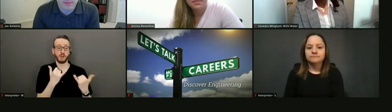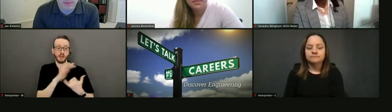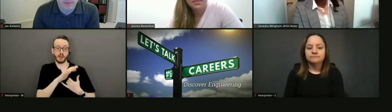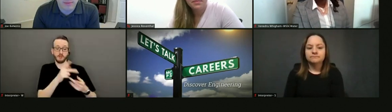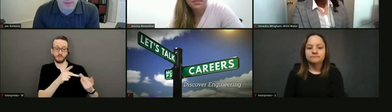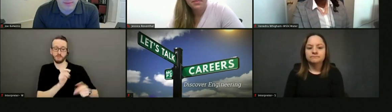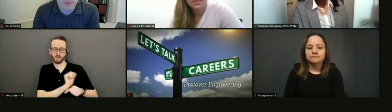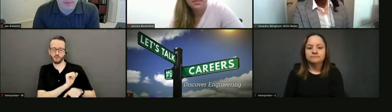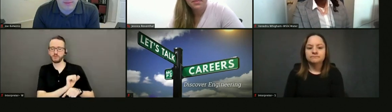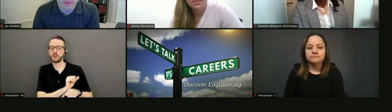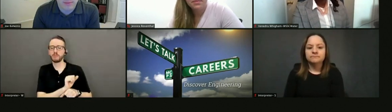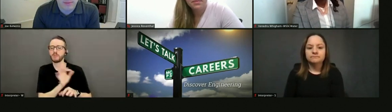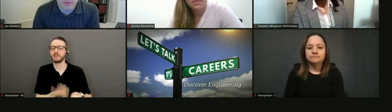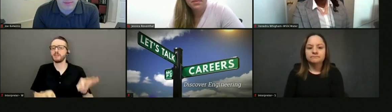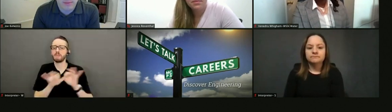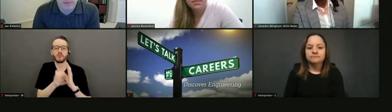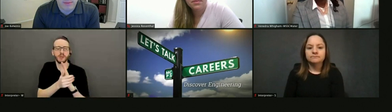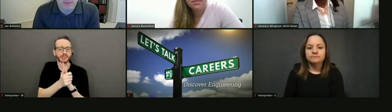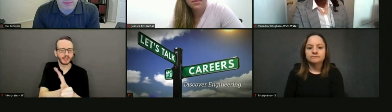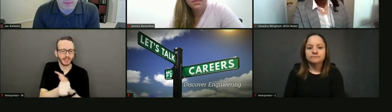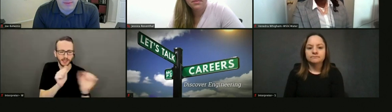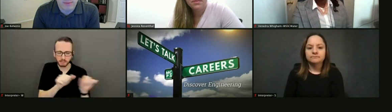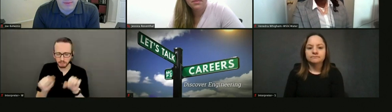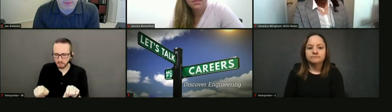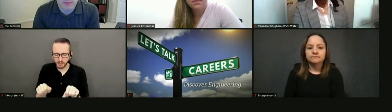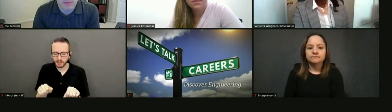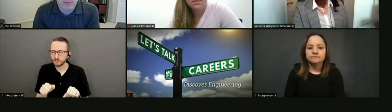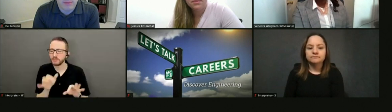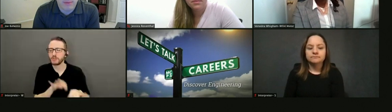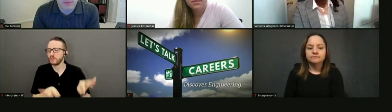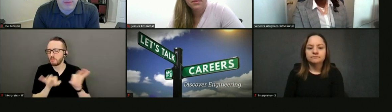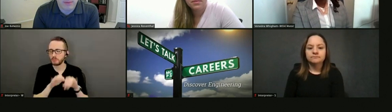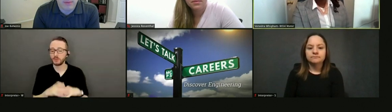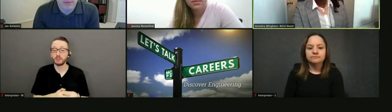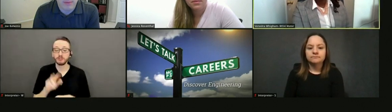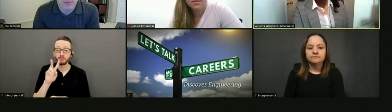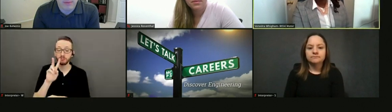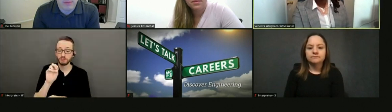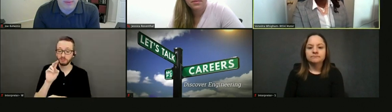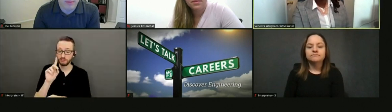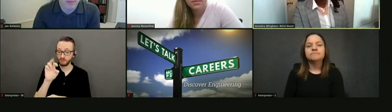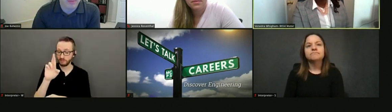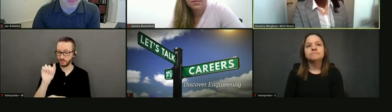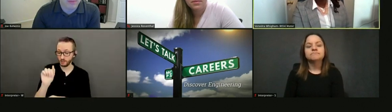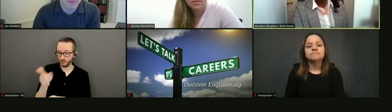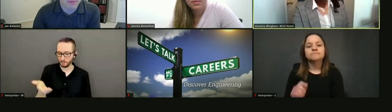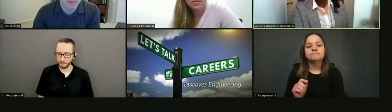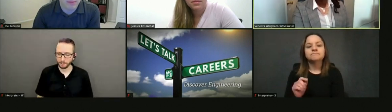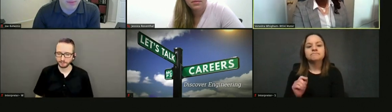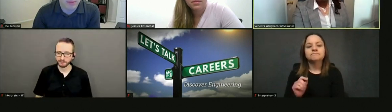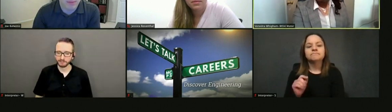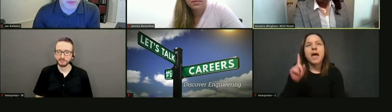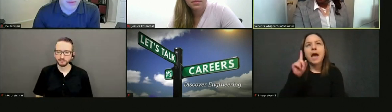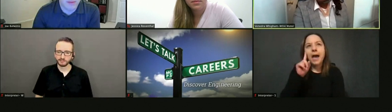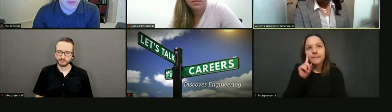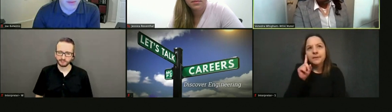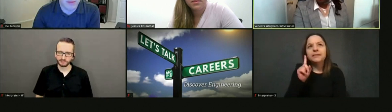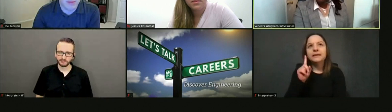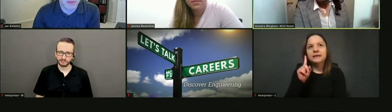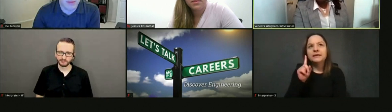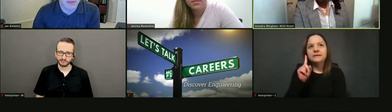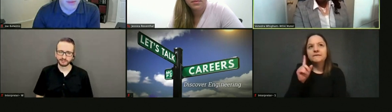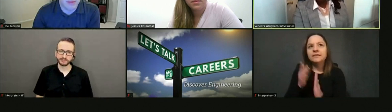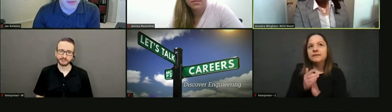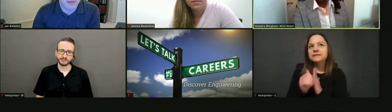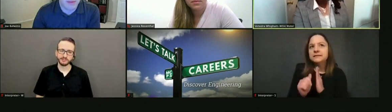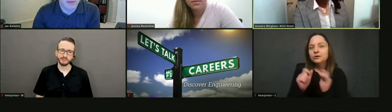the engineering industry? Venedra, let's start with you. I believe that the skill that surprised me the